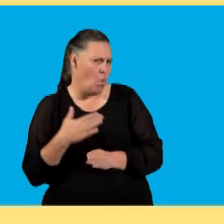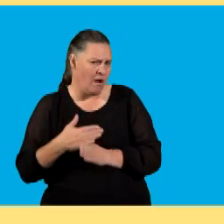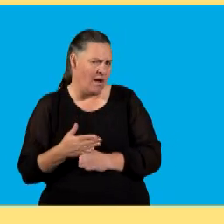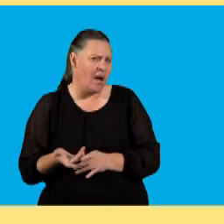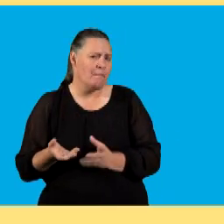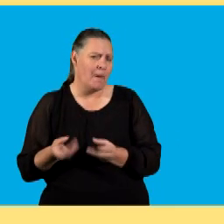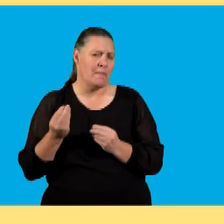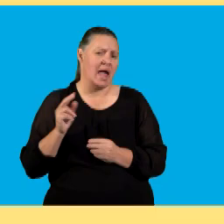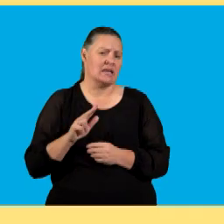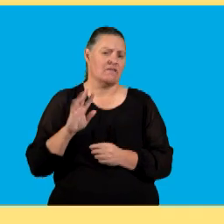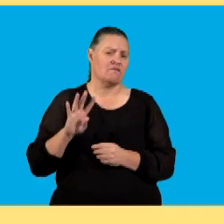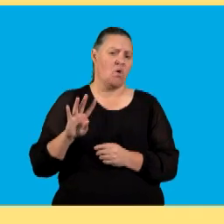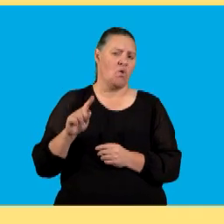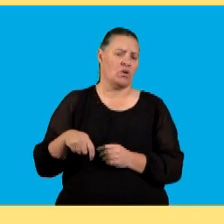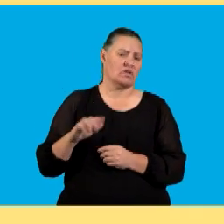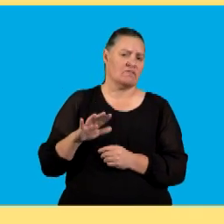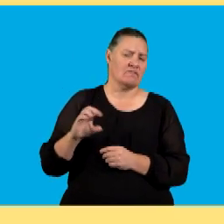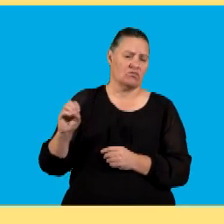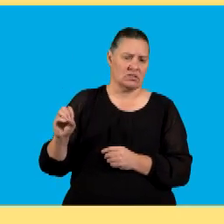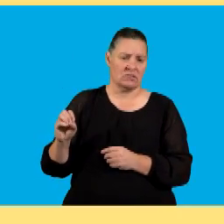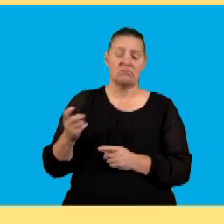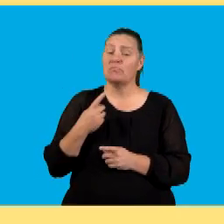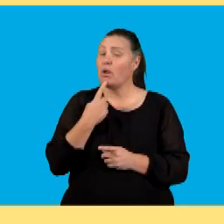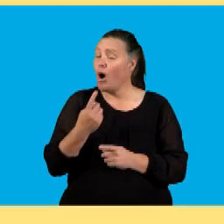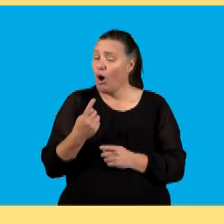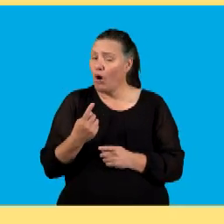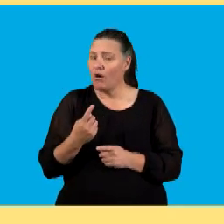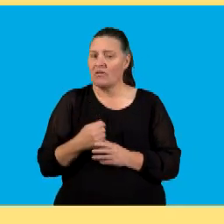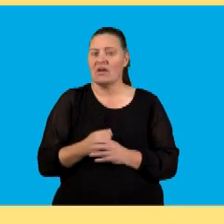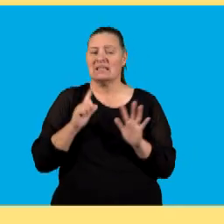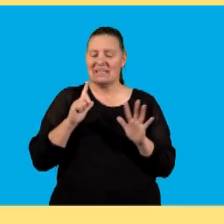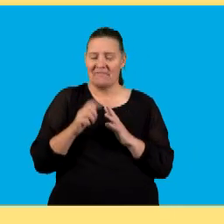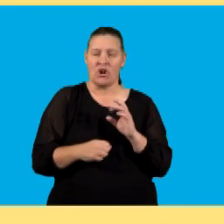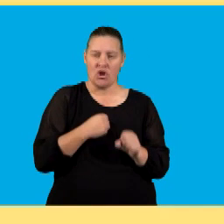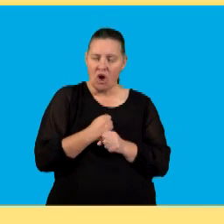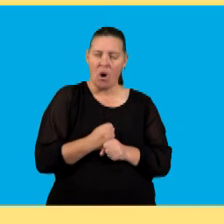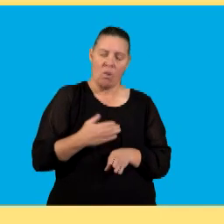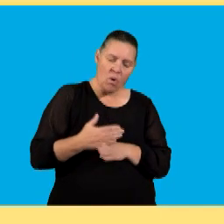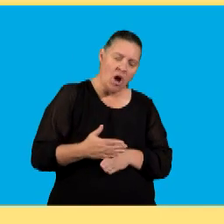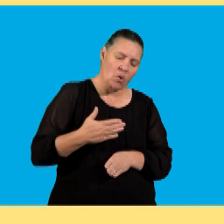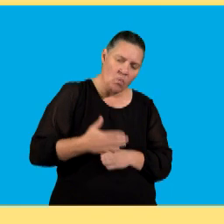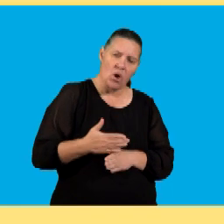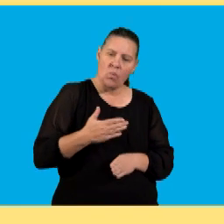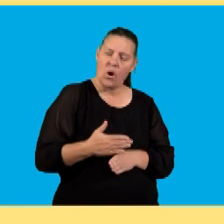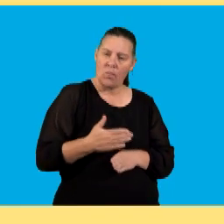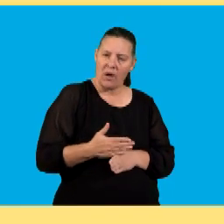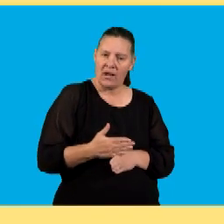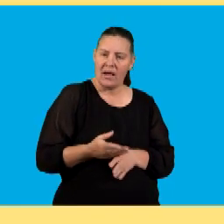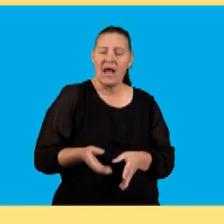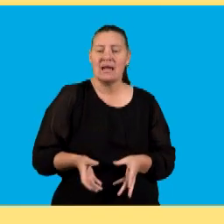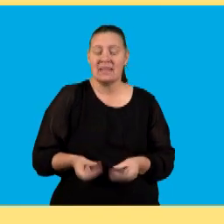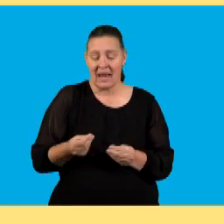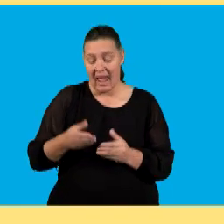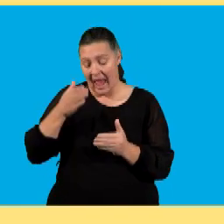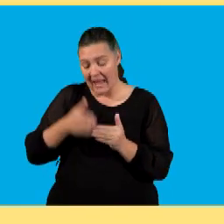work before he can earn 84.5? So he has to work for 7 years, all right,